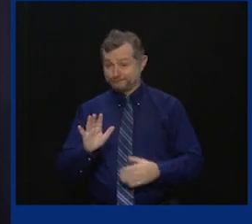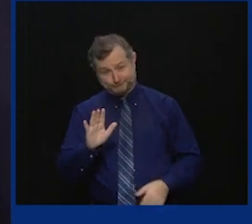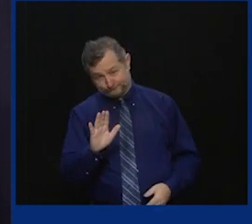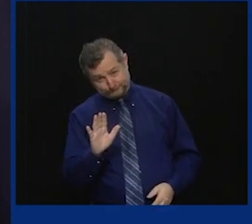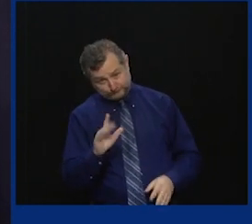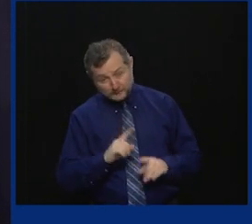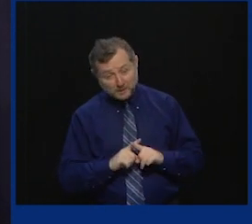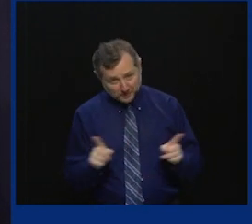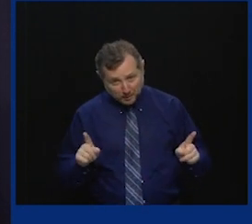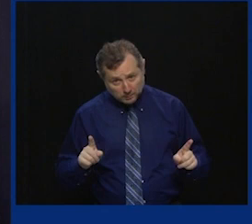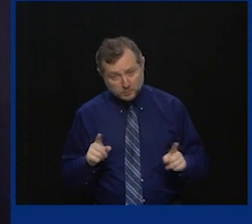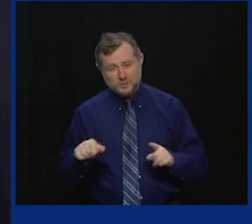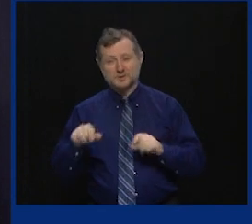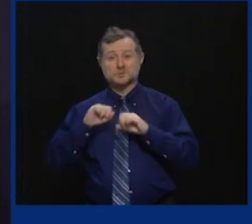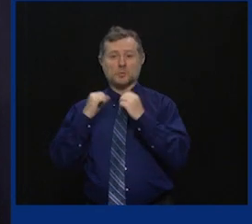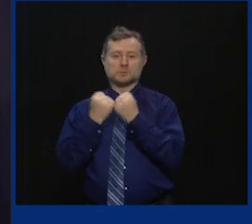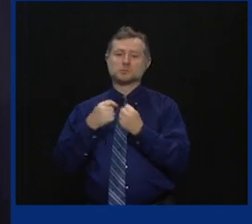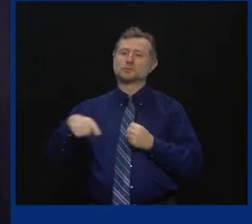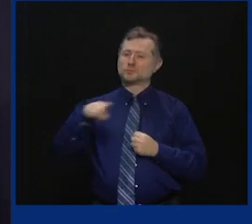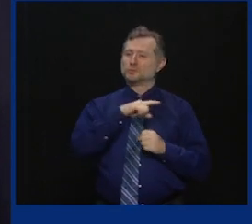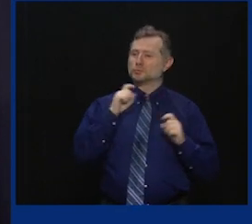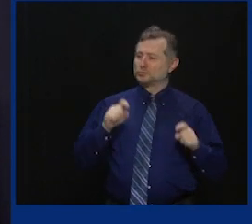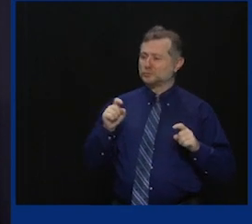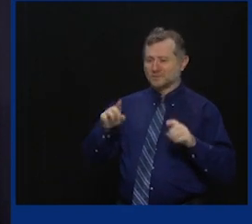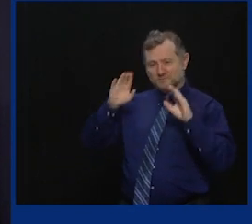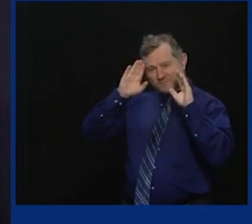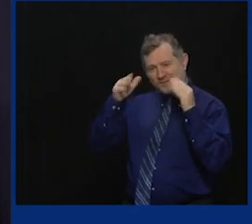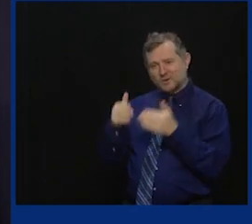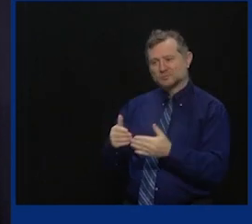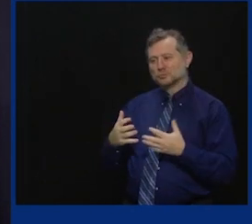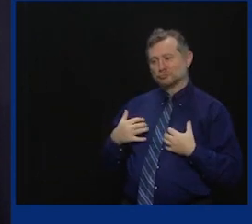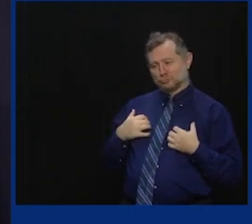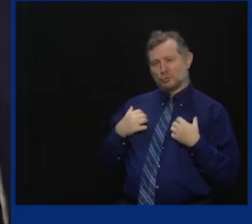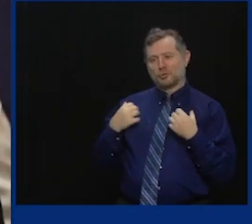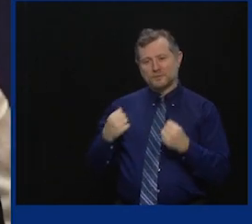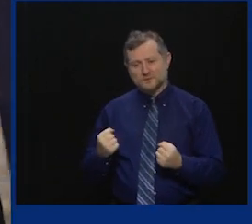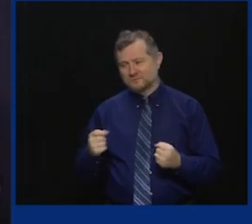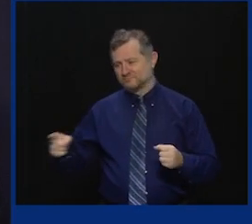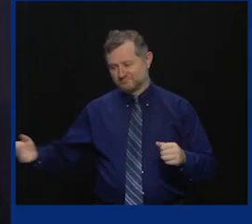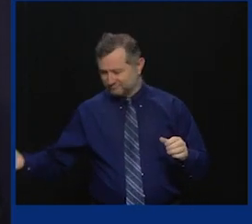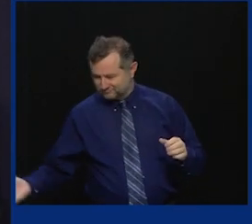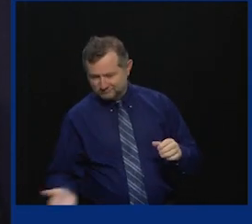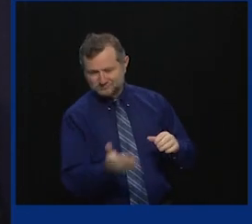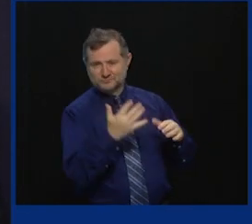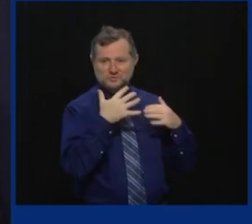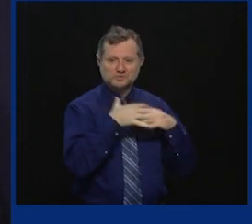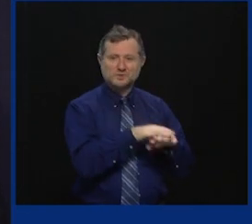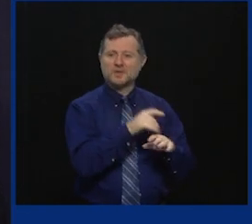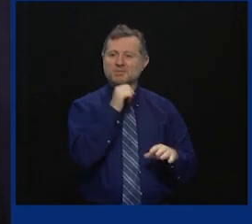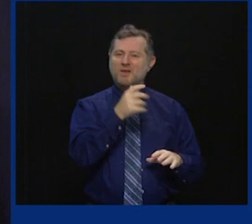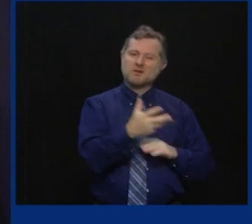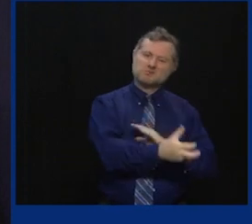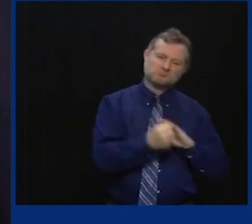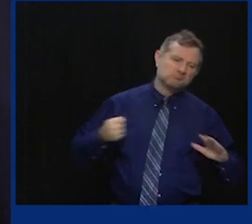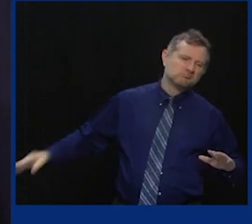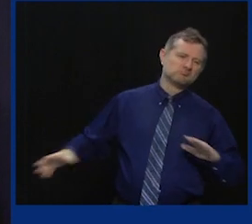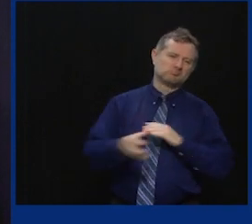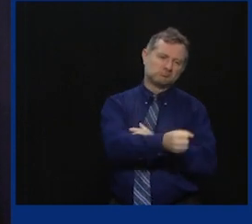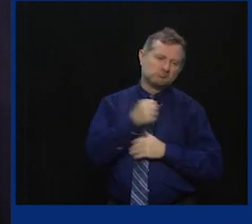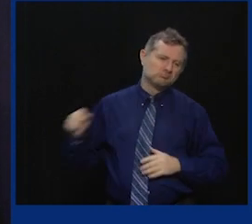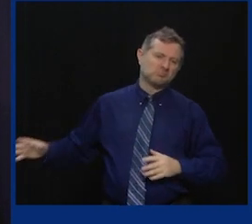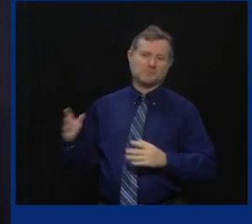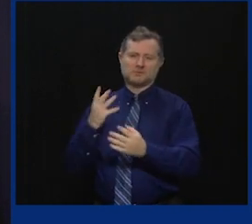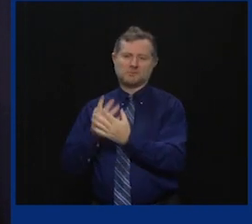be a society that looks about rehabilitating people and reintegrating people, not reincarcerating people, again, for mistakes, oversights,